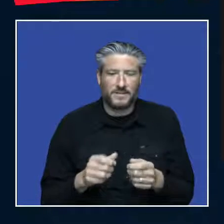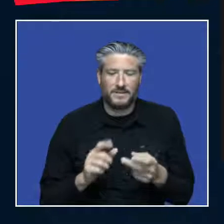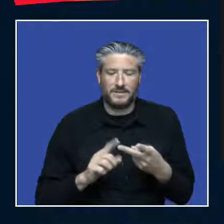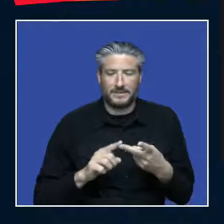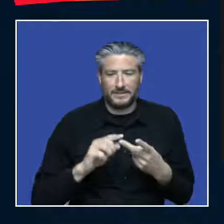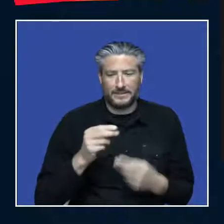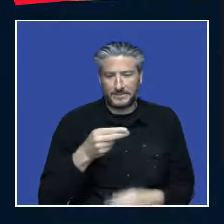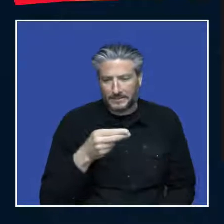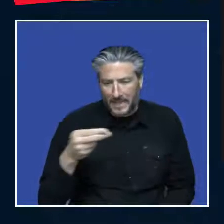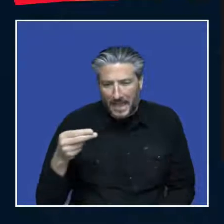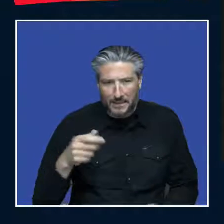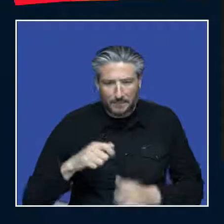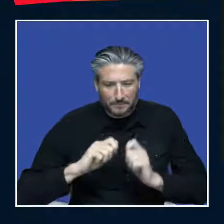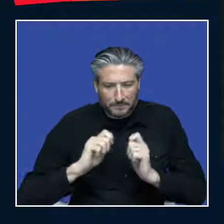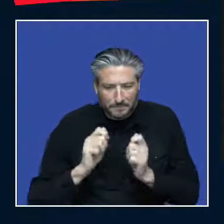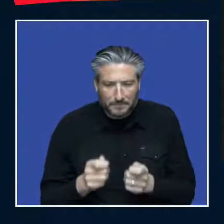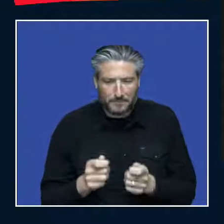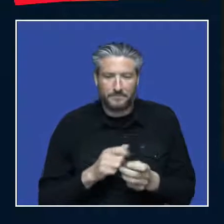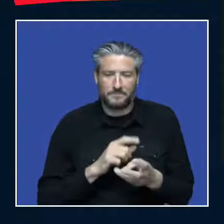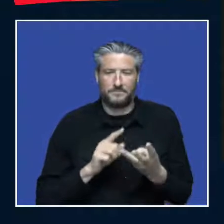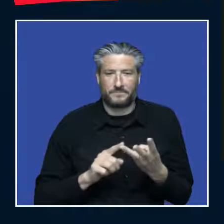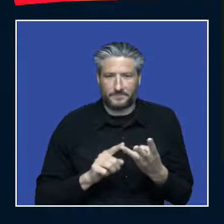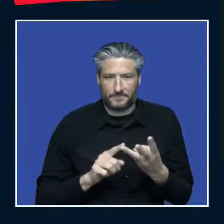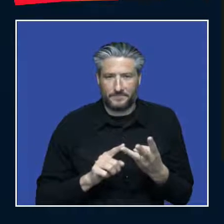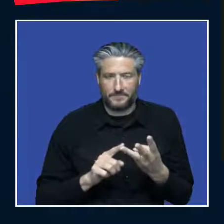minus is not allowed, so I just delete it again.